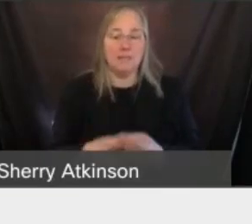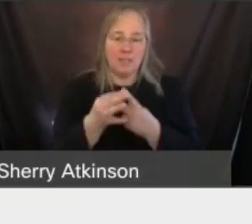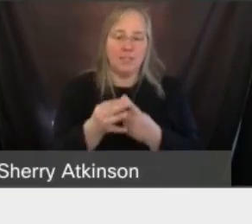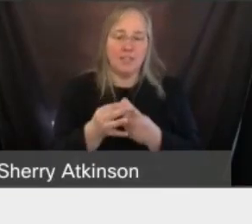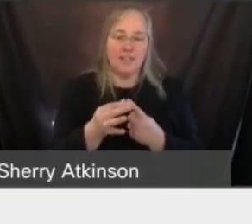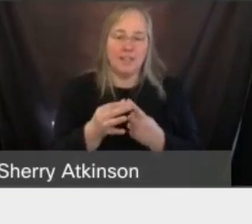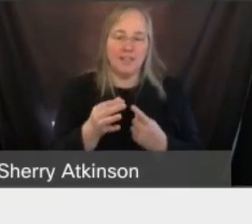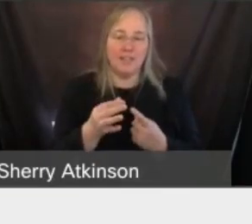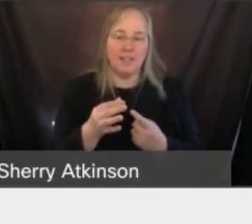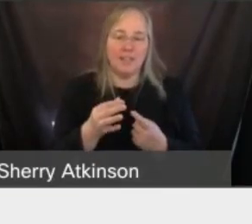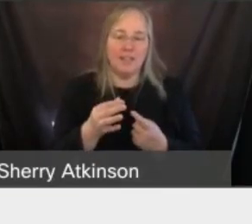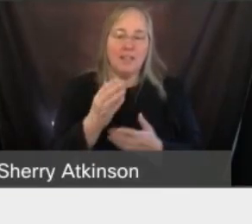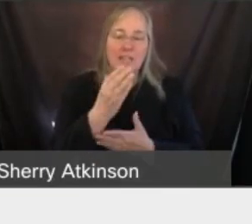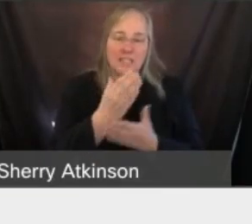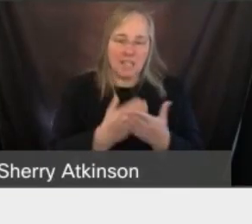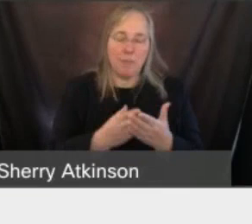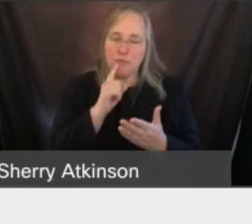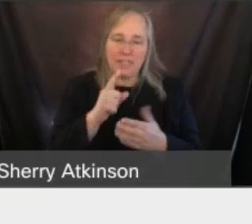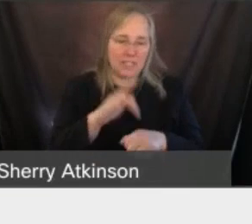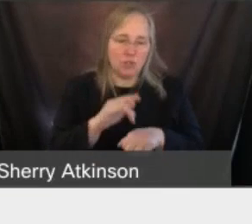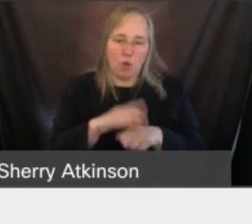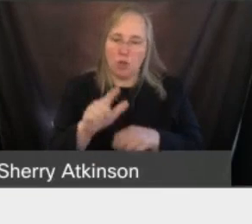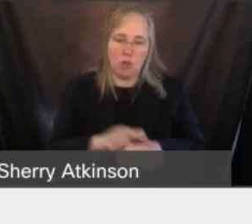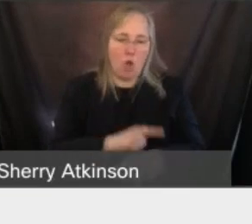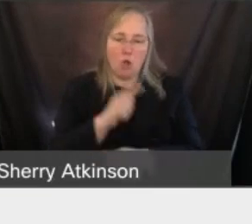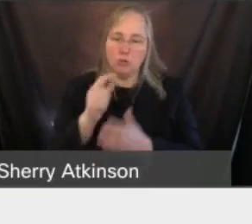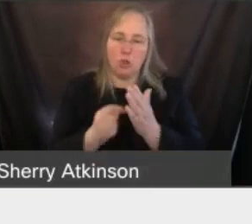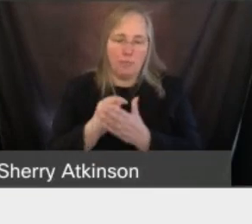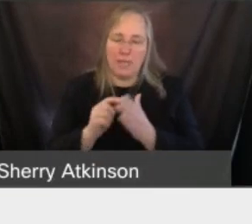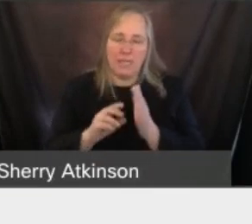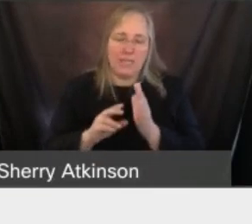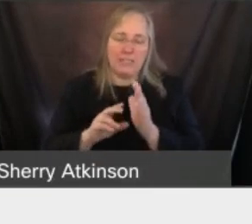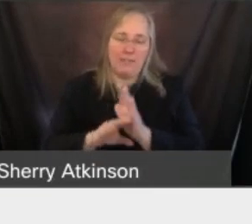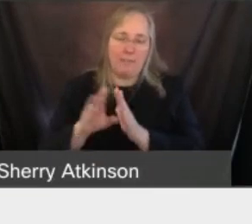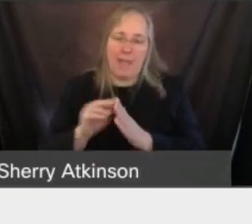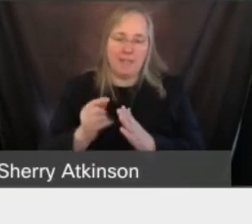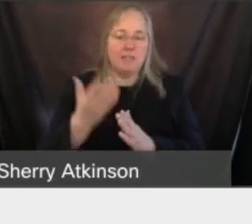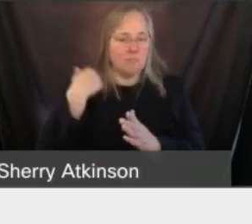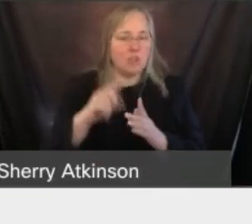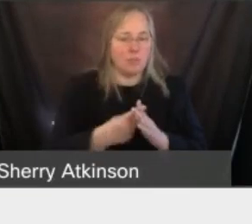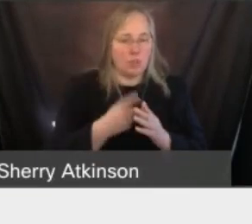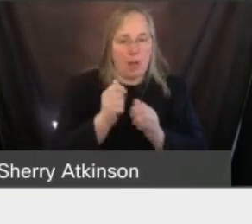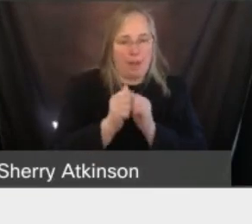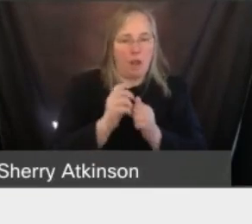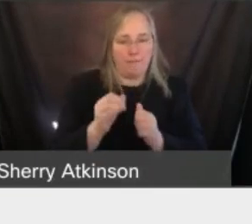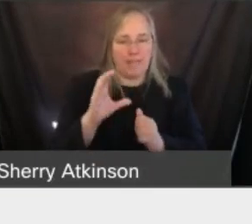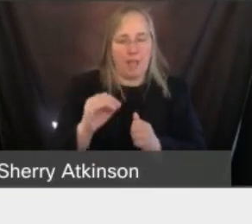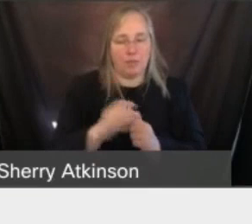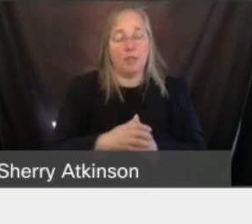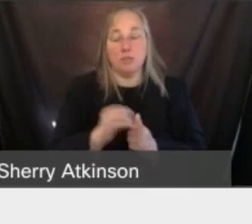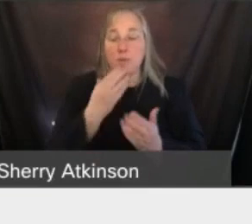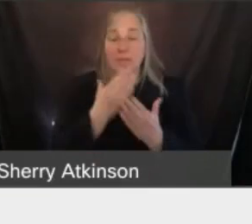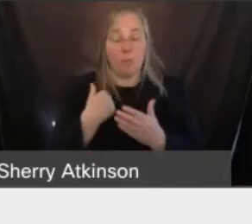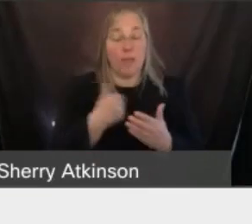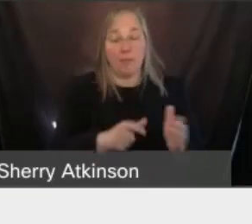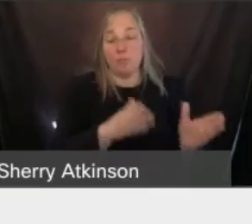those really touch on long-term development and the regional competitiveness of the county. So it's very helpful. Thank you. We do have to move